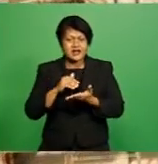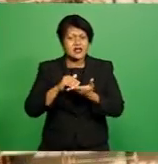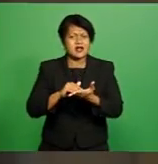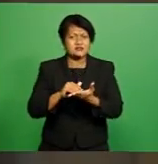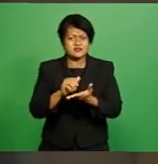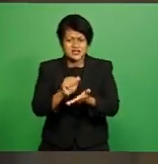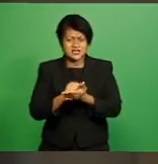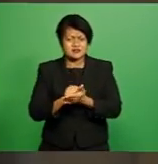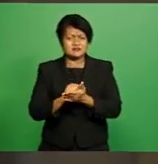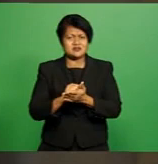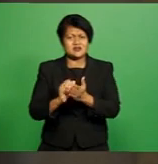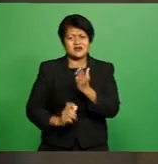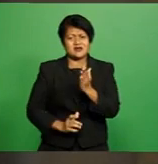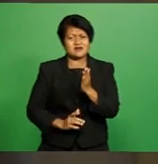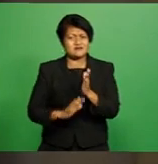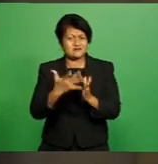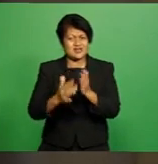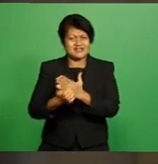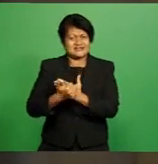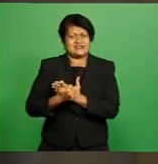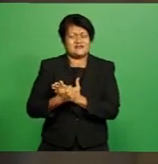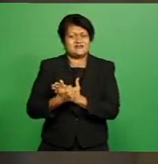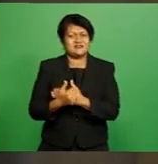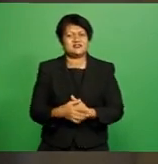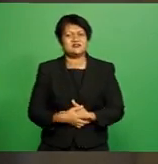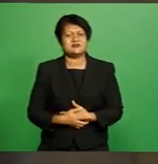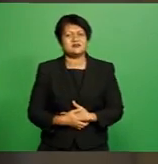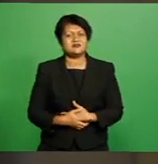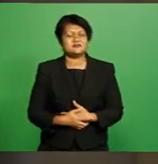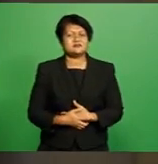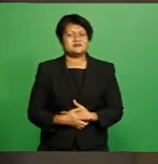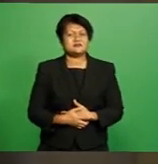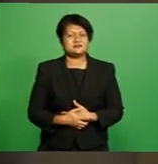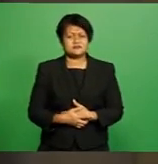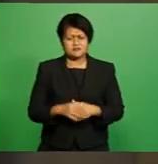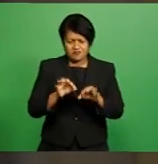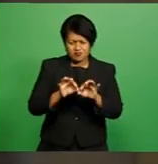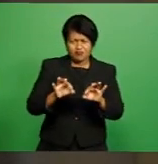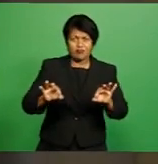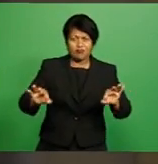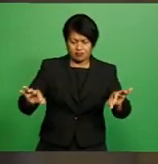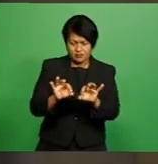things coming in, building materials, the panels,